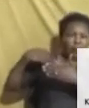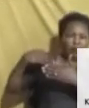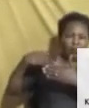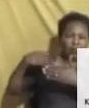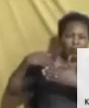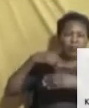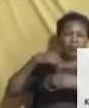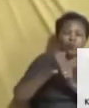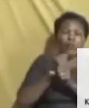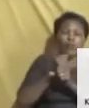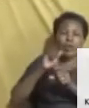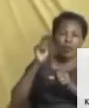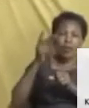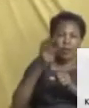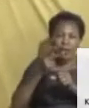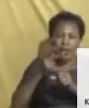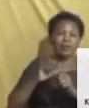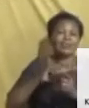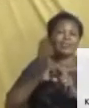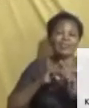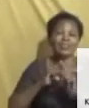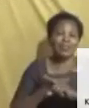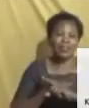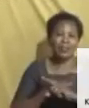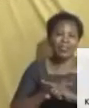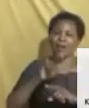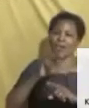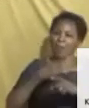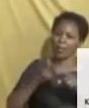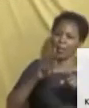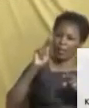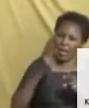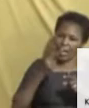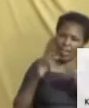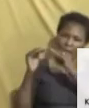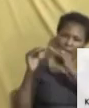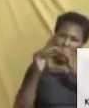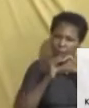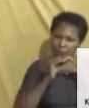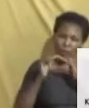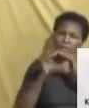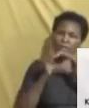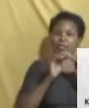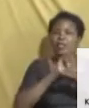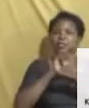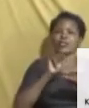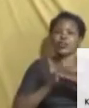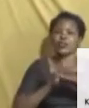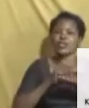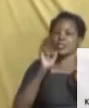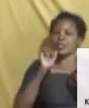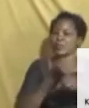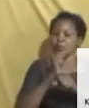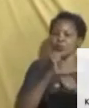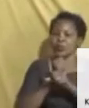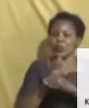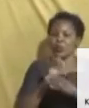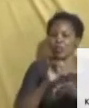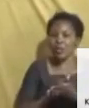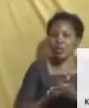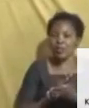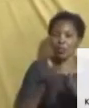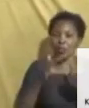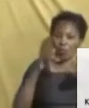an oligarchy. Kenya is a democracy. It cannot be done. Let me close